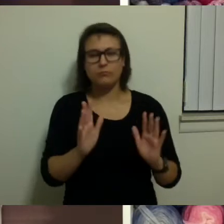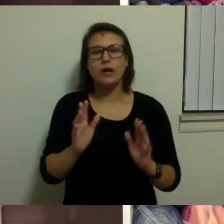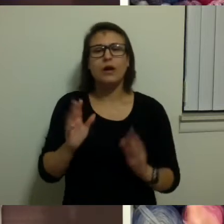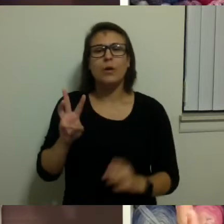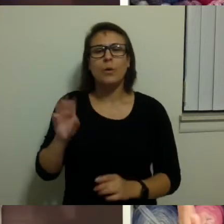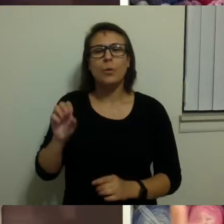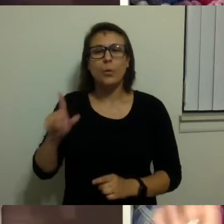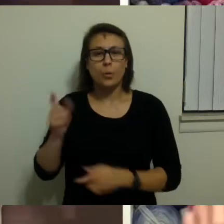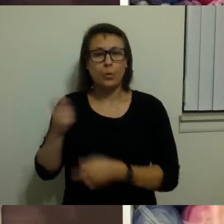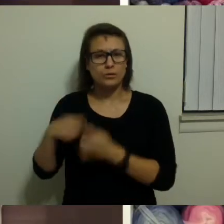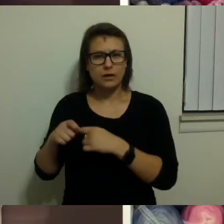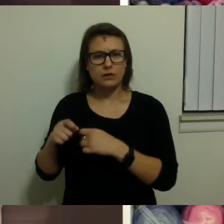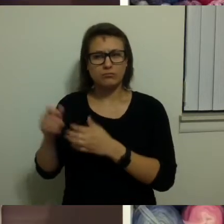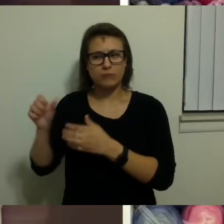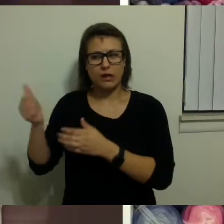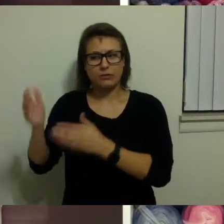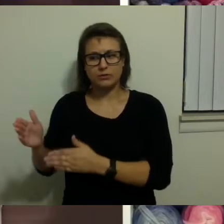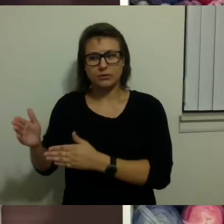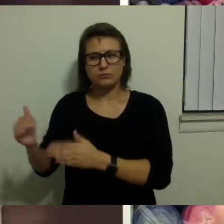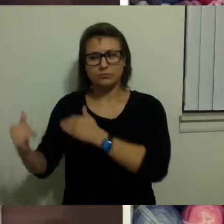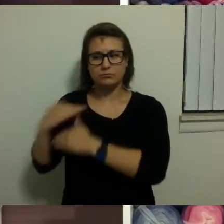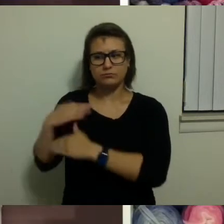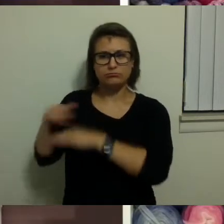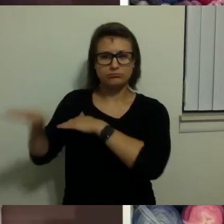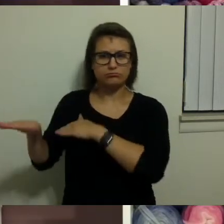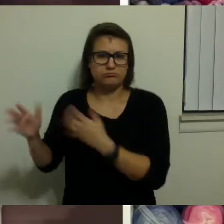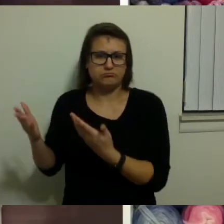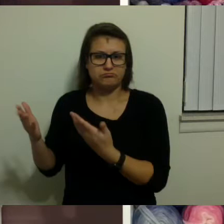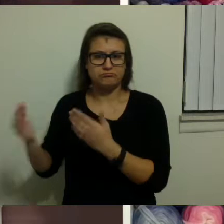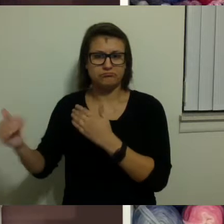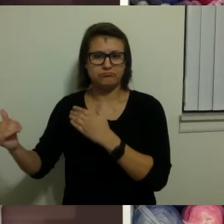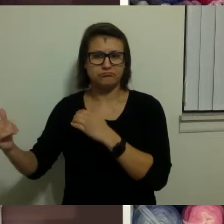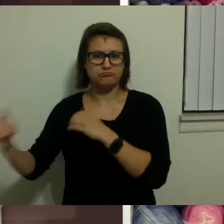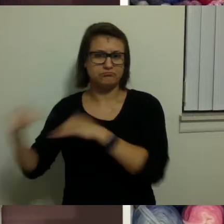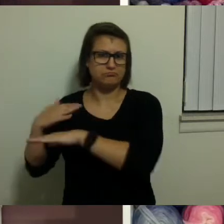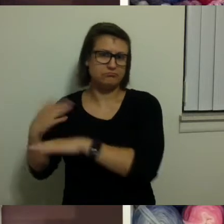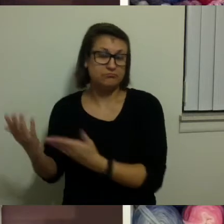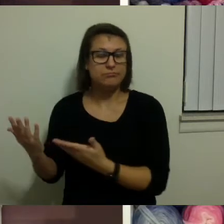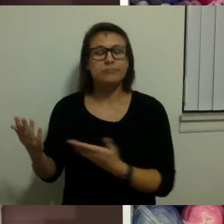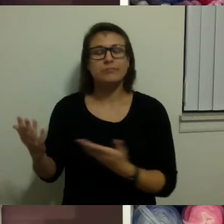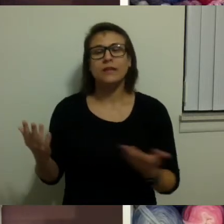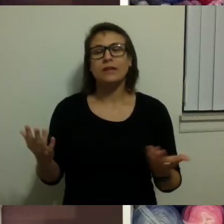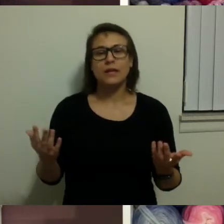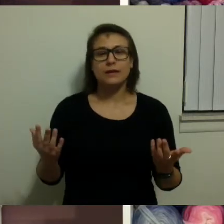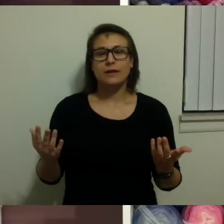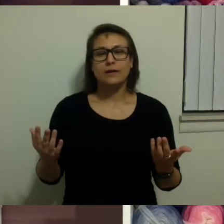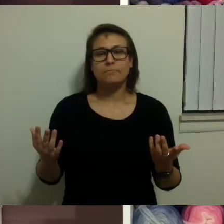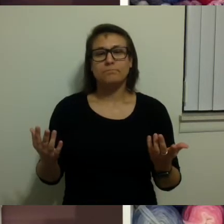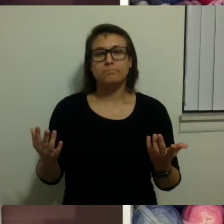swap, like, there's only two people, and they send to you, and you send to them, and,